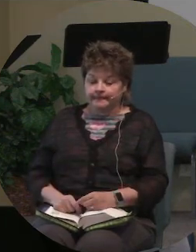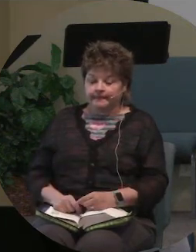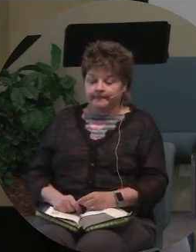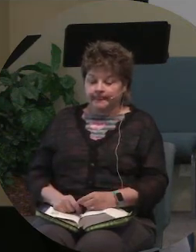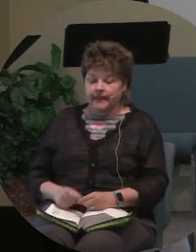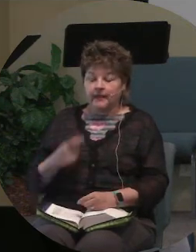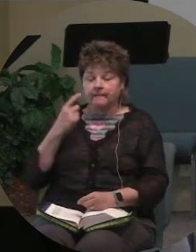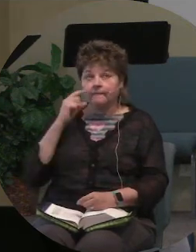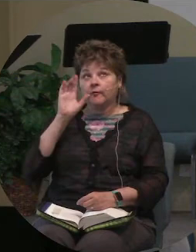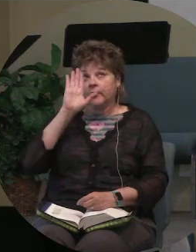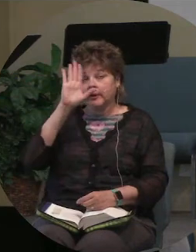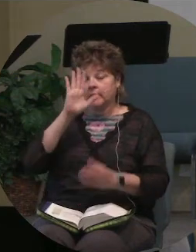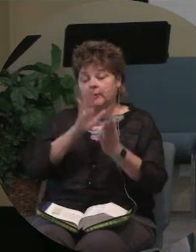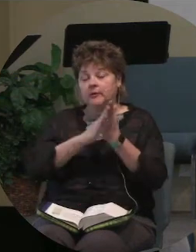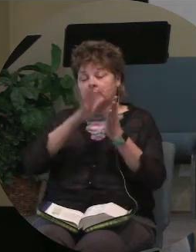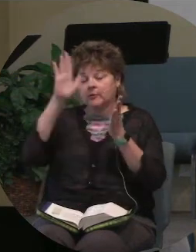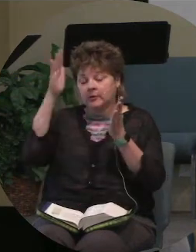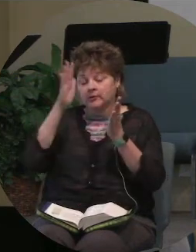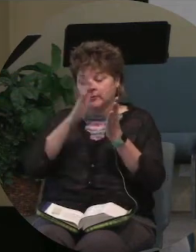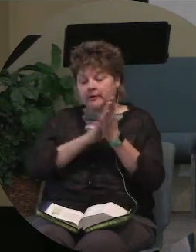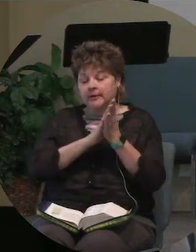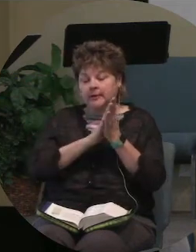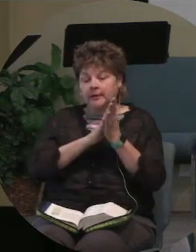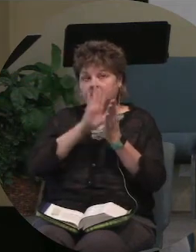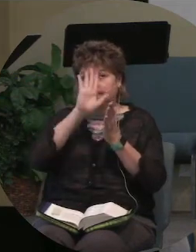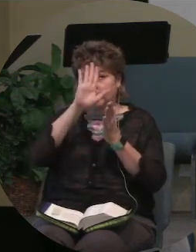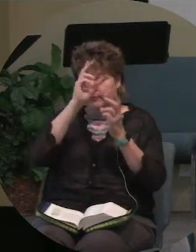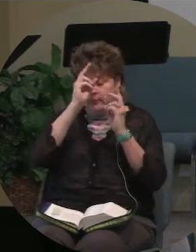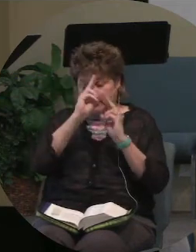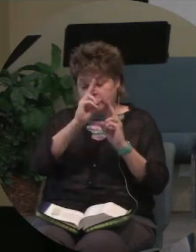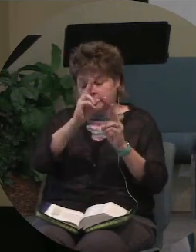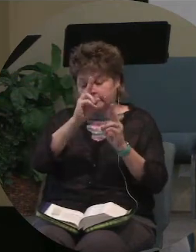for your glory and for your honor.